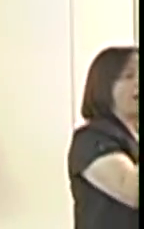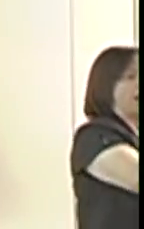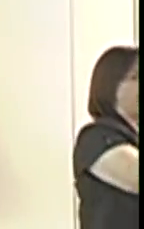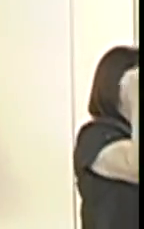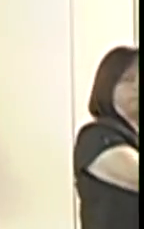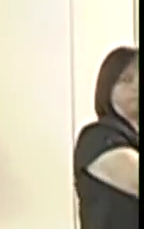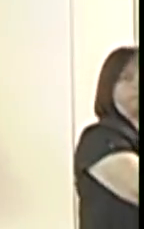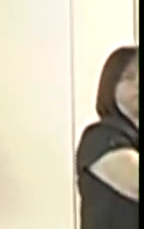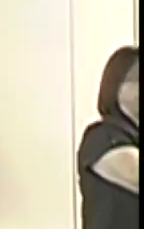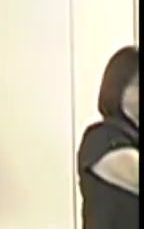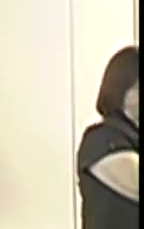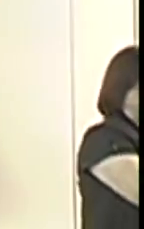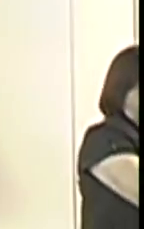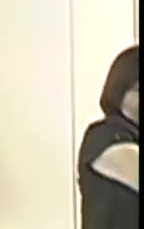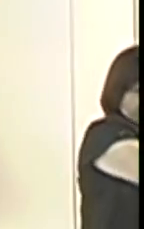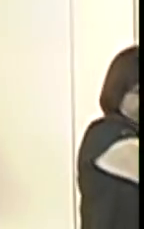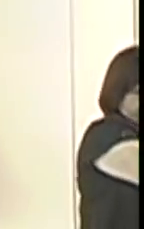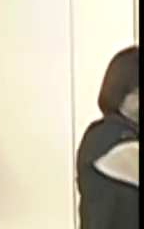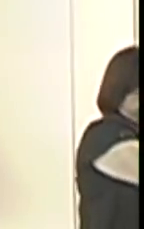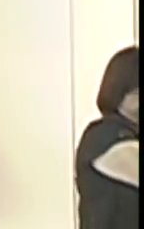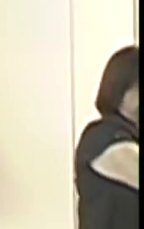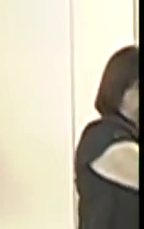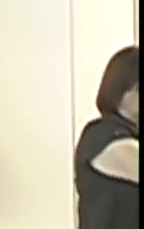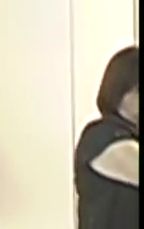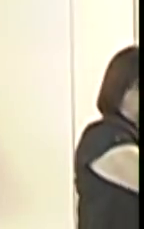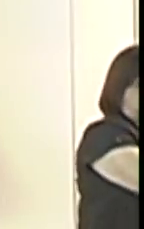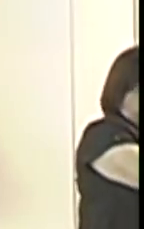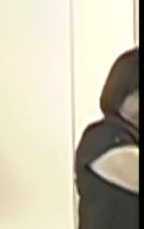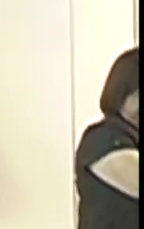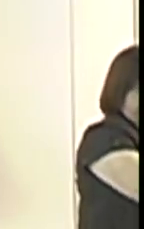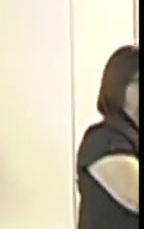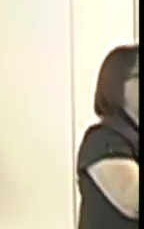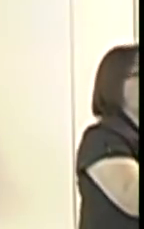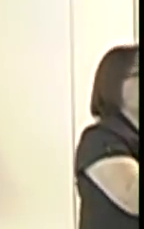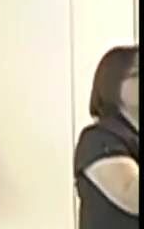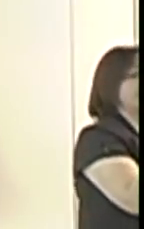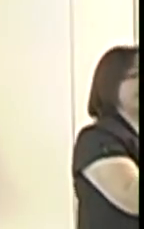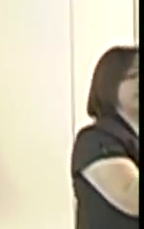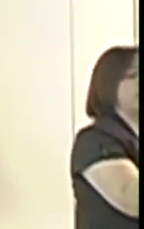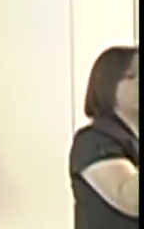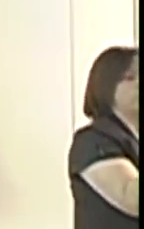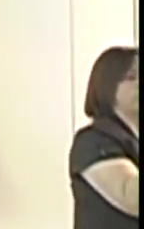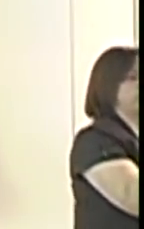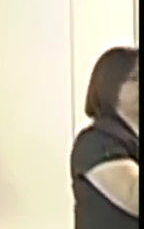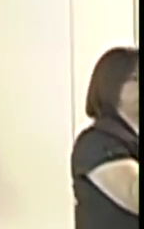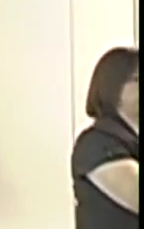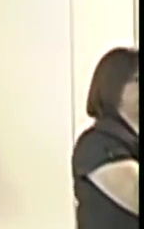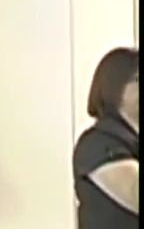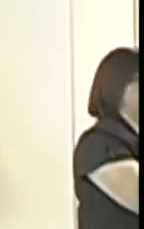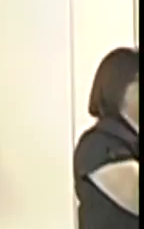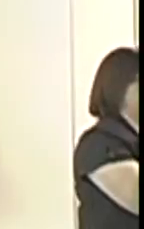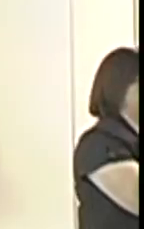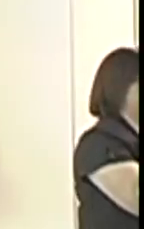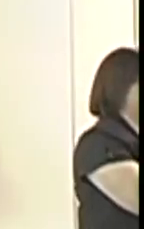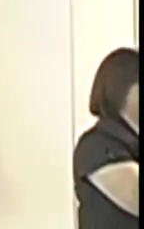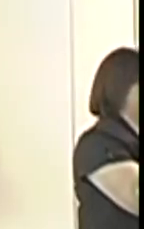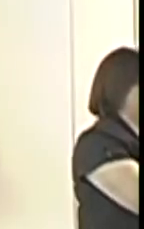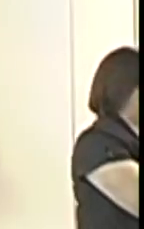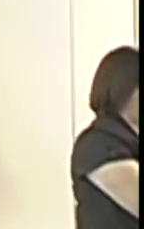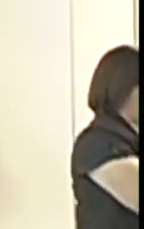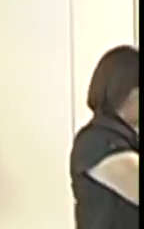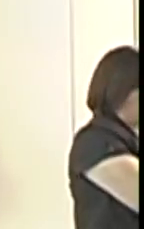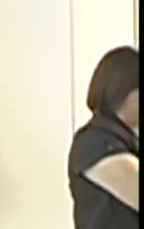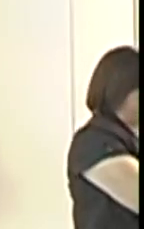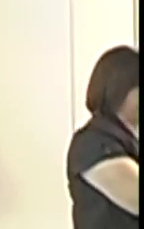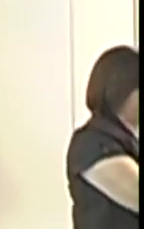elbow, half movements, or they can make open-close movements of the whole hand. So two